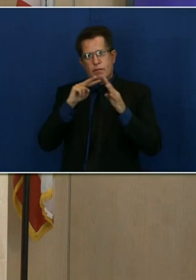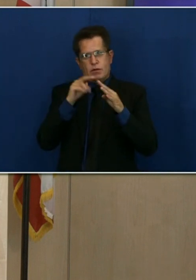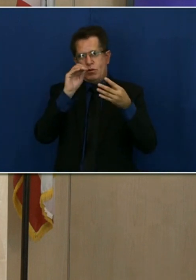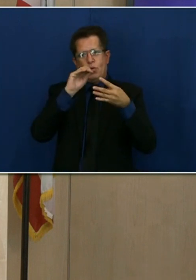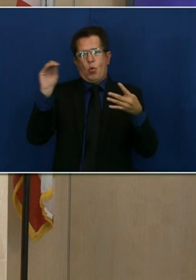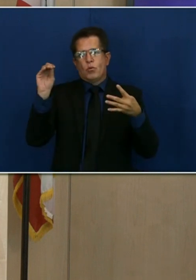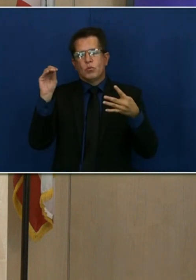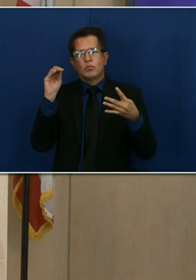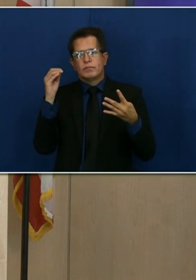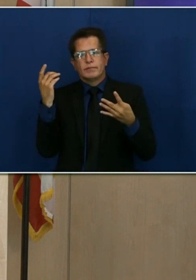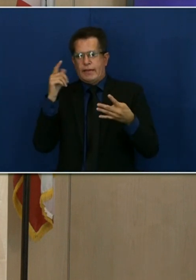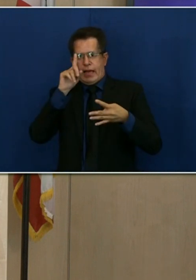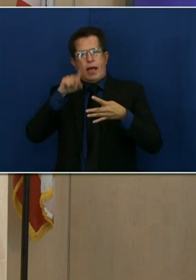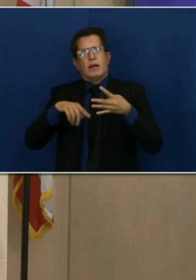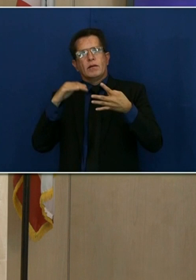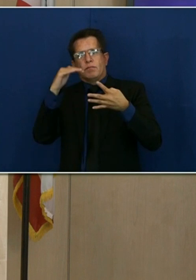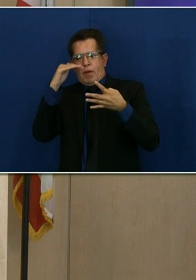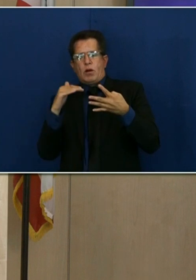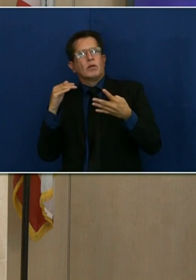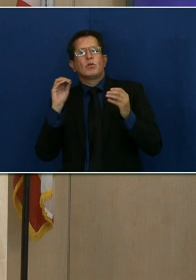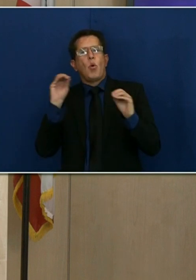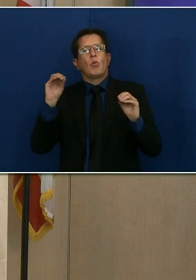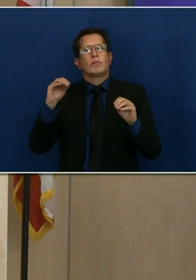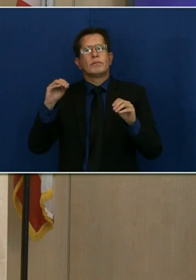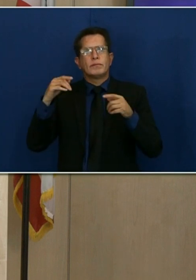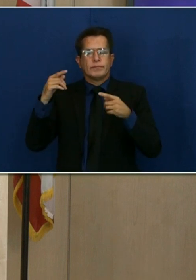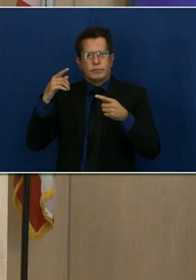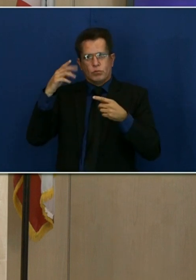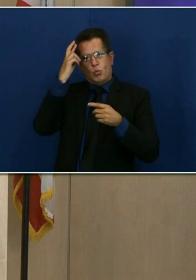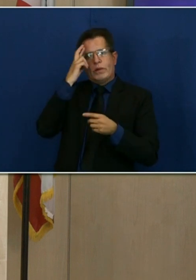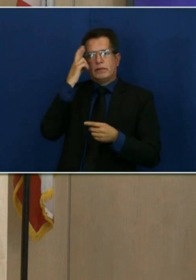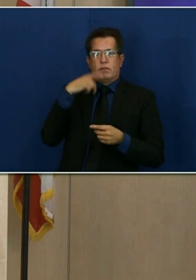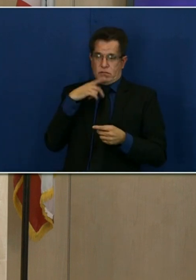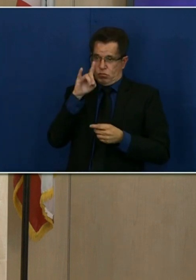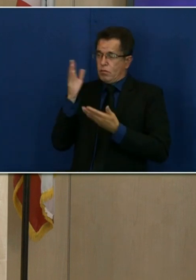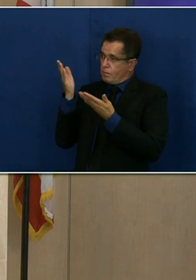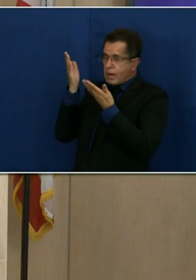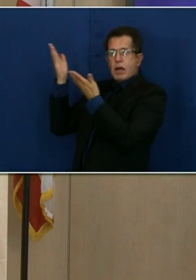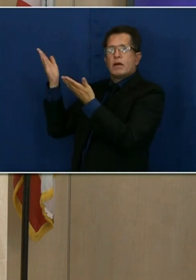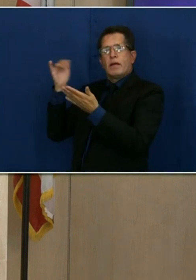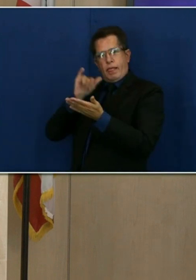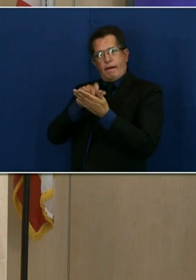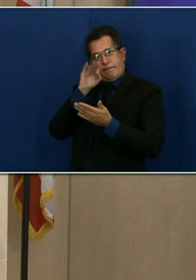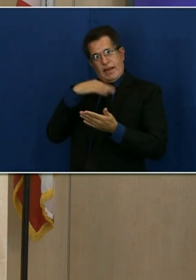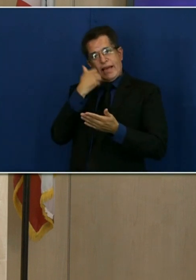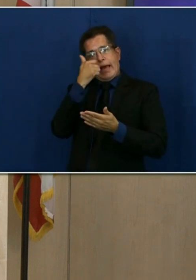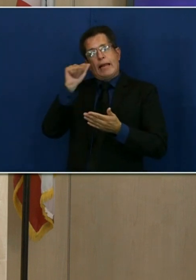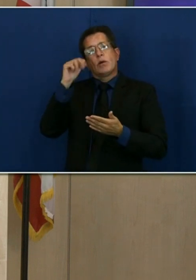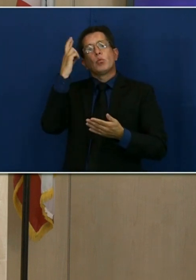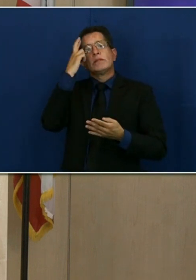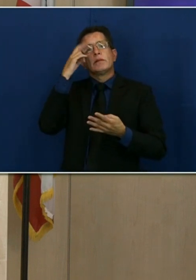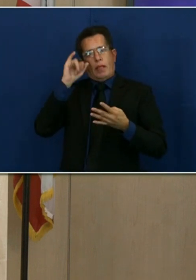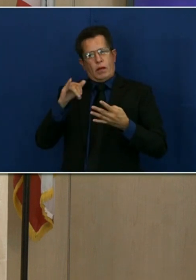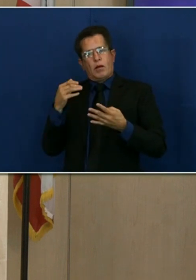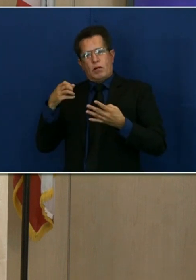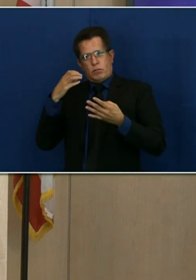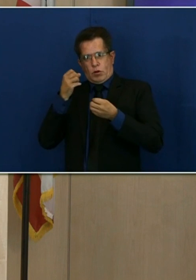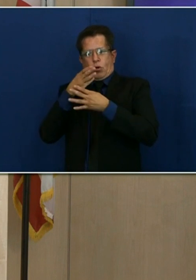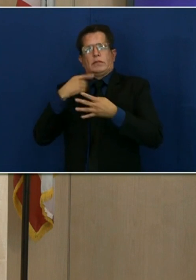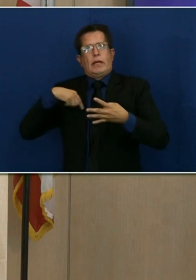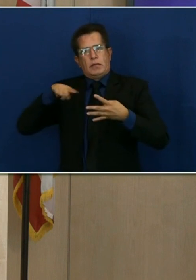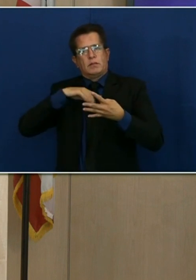no basis to make any argument. So we do that so that if there are issues that have contributed to our